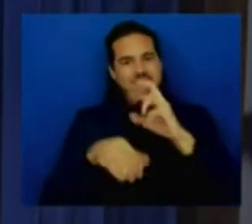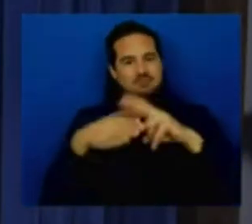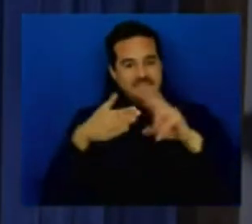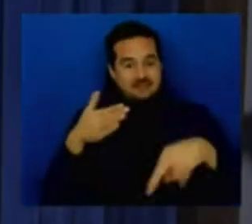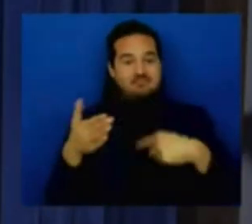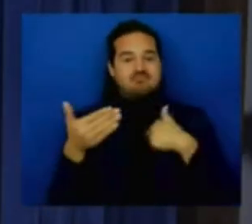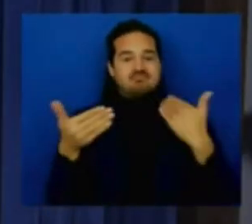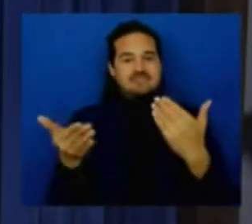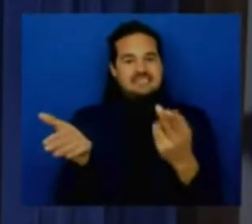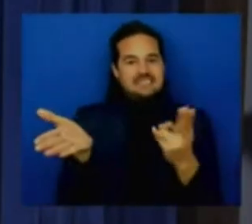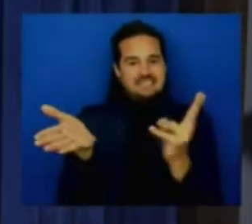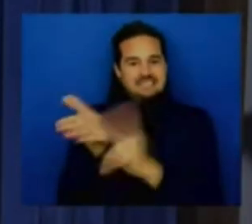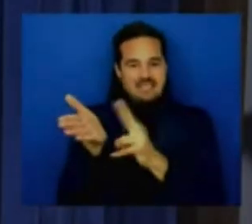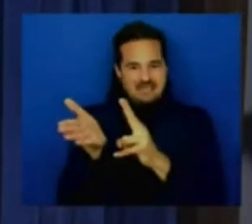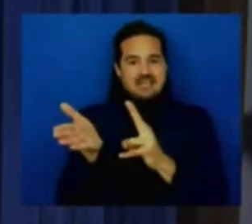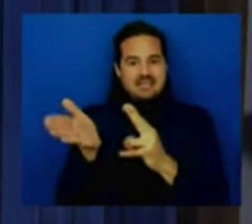91